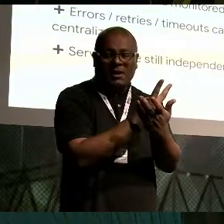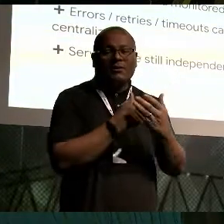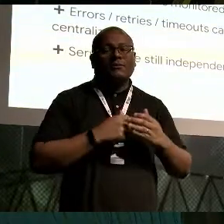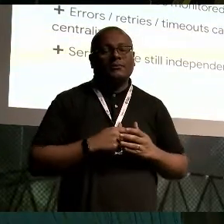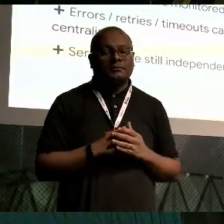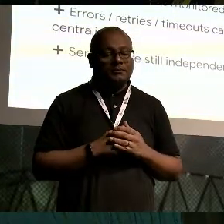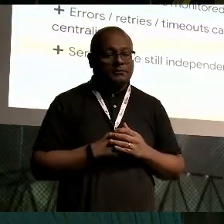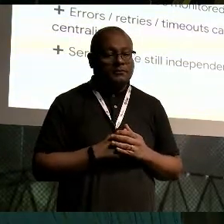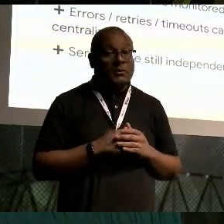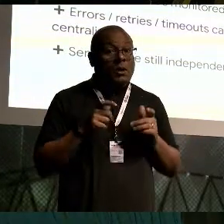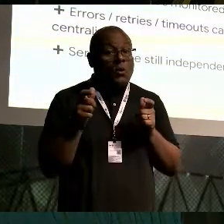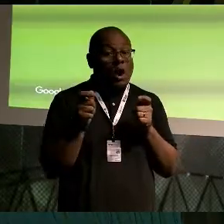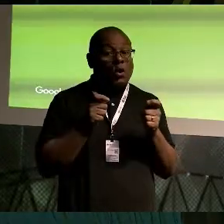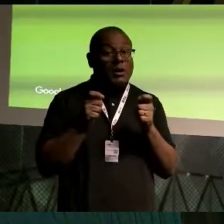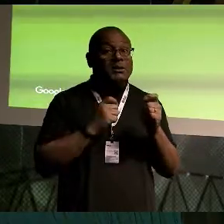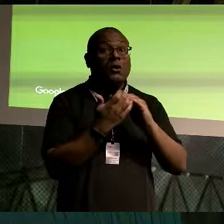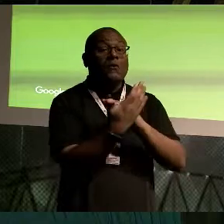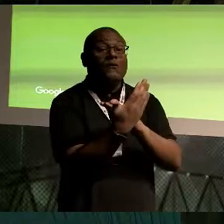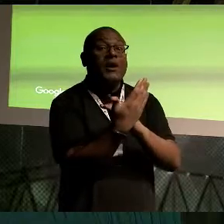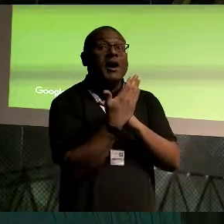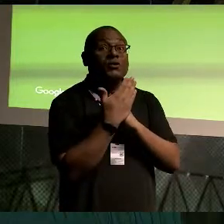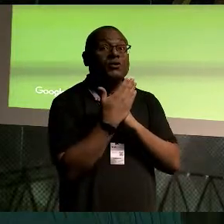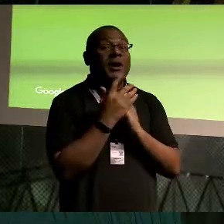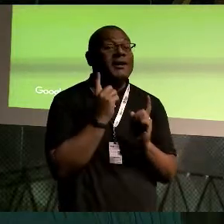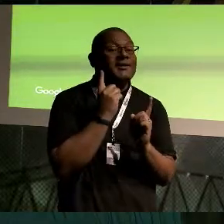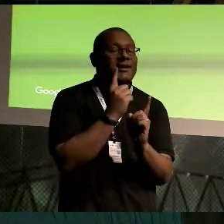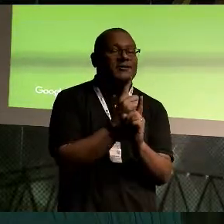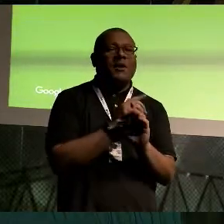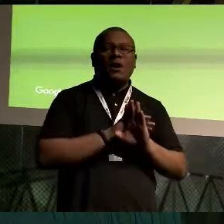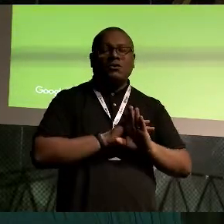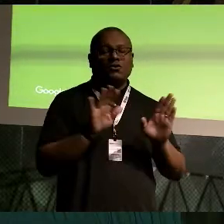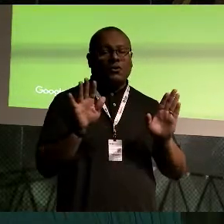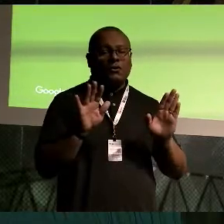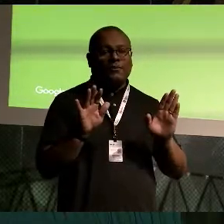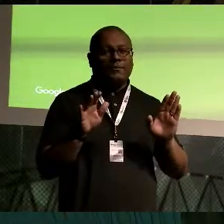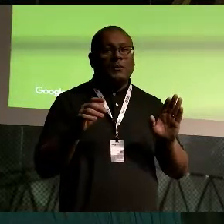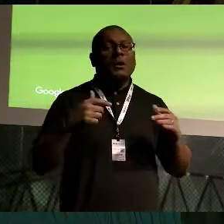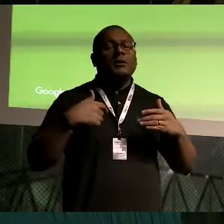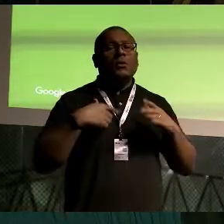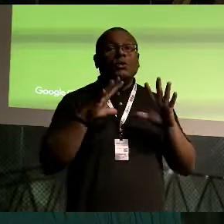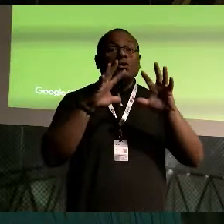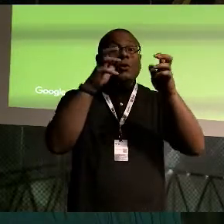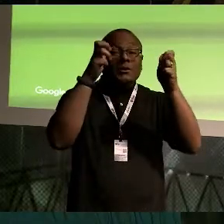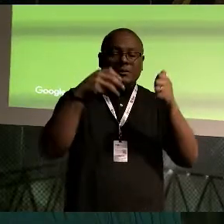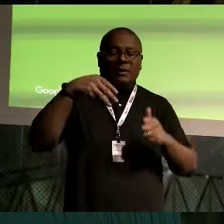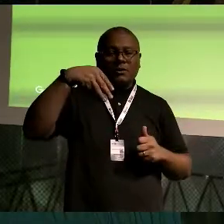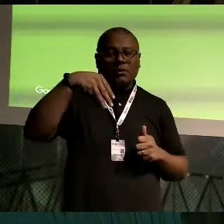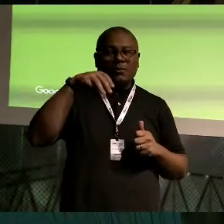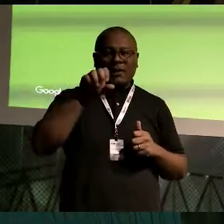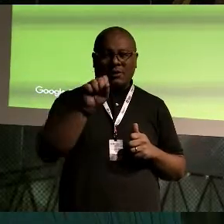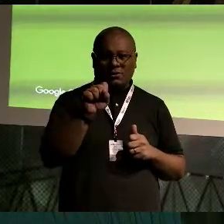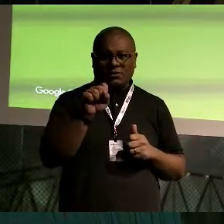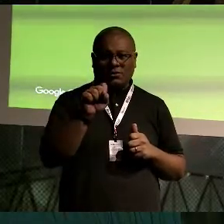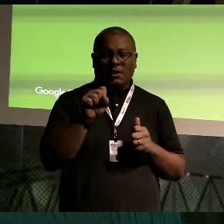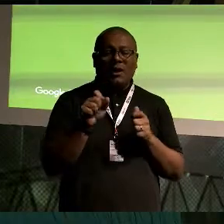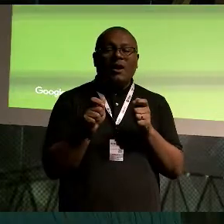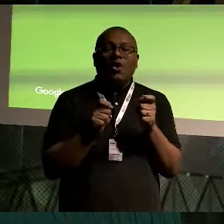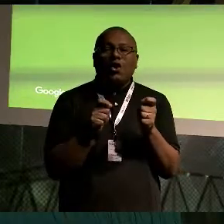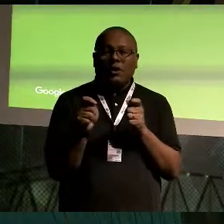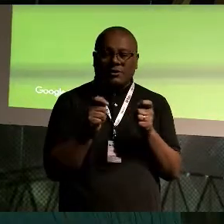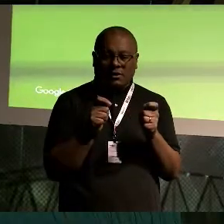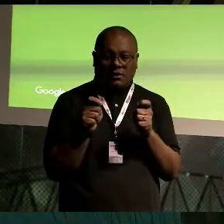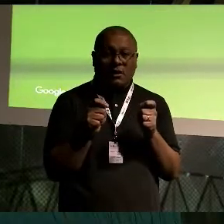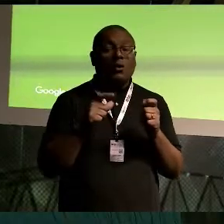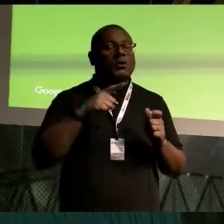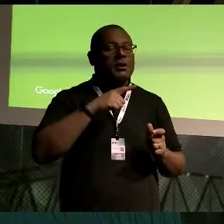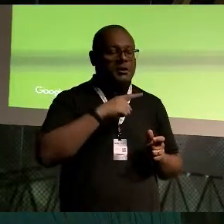presentation. All right, so this is what I mean by service orchestration and some problems around it and some of the options that you